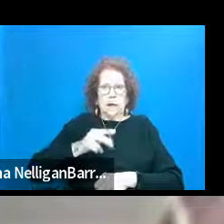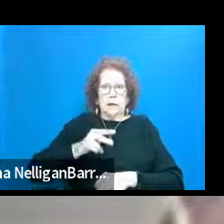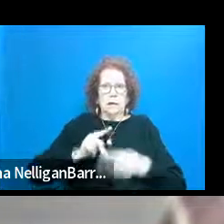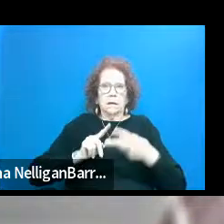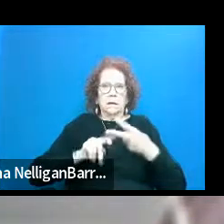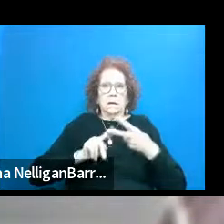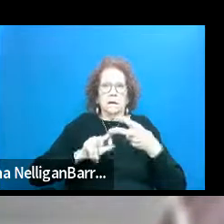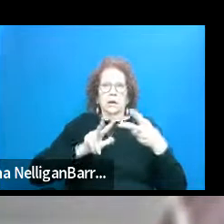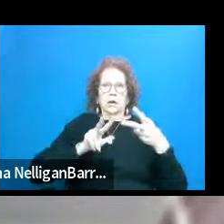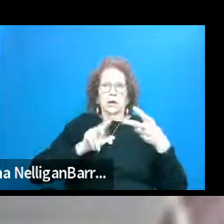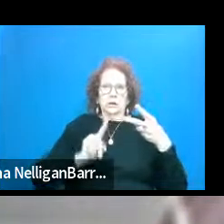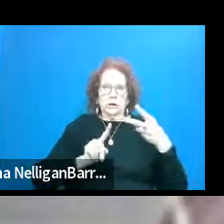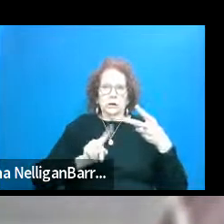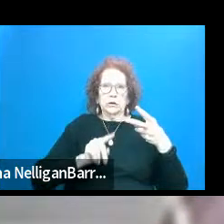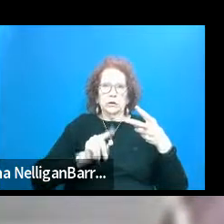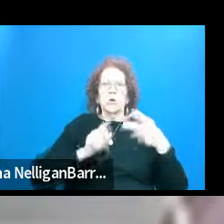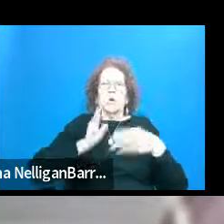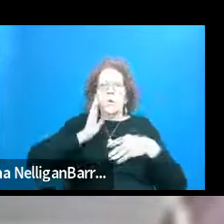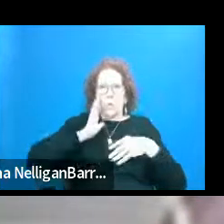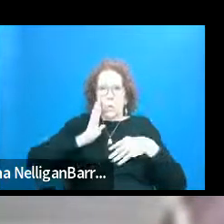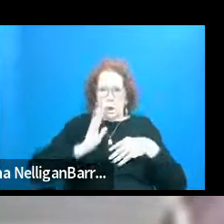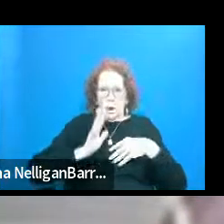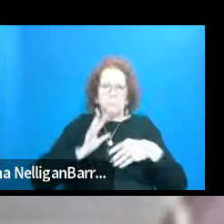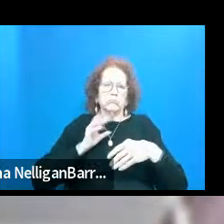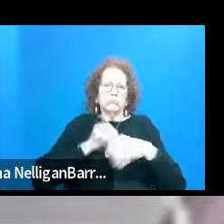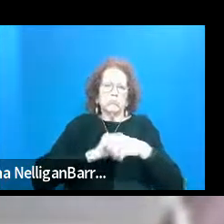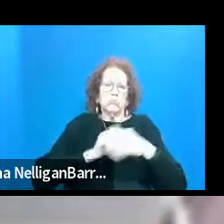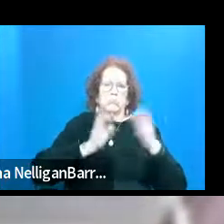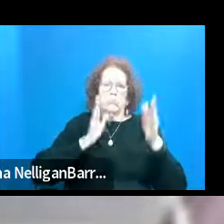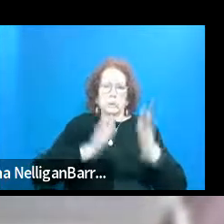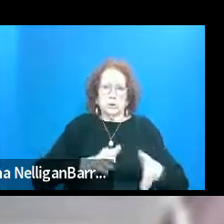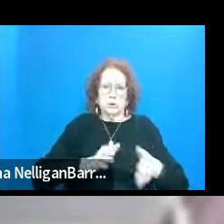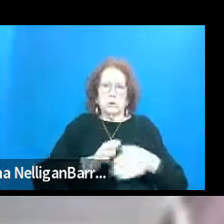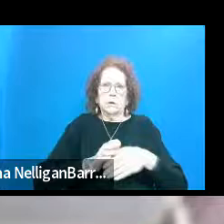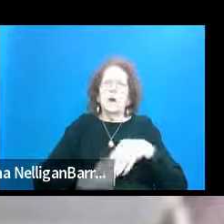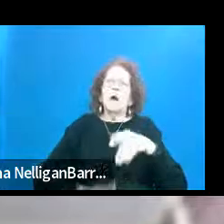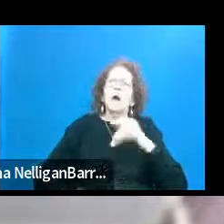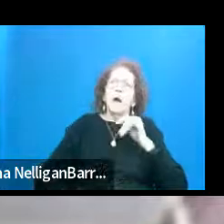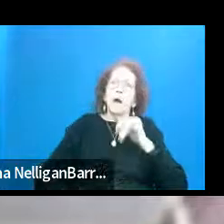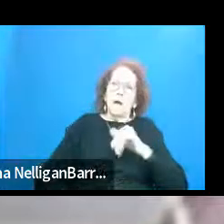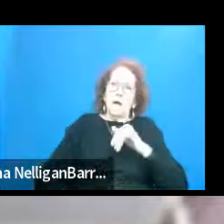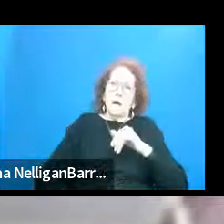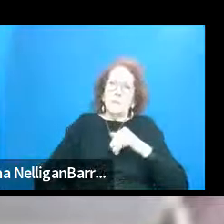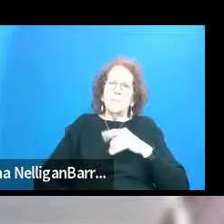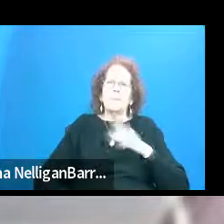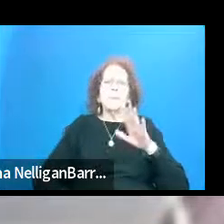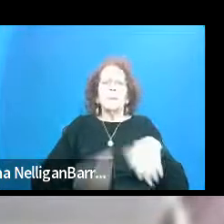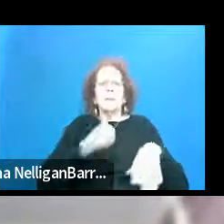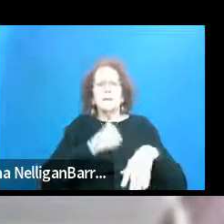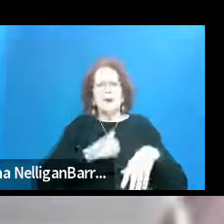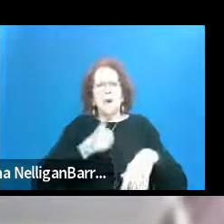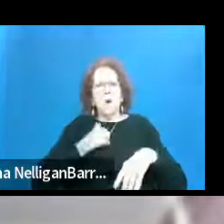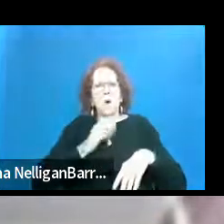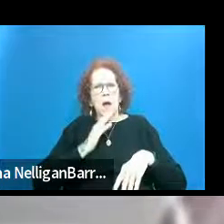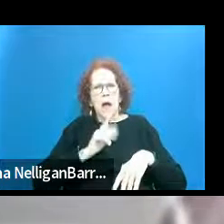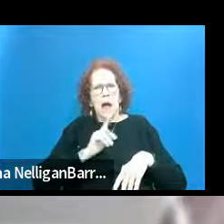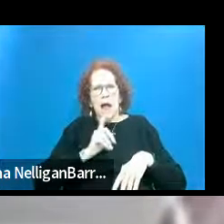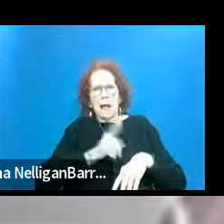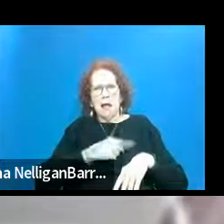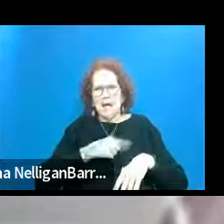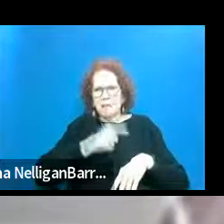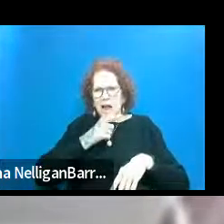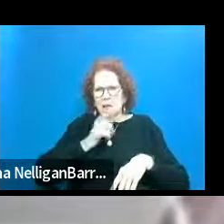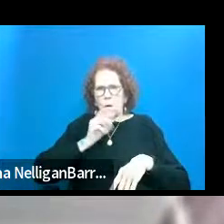person. It'll be in person. Okay. Will we have sorry to ask, will we have lunch, or are we going to make sure we're going to go out for lunch?